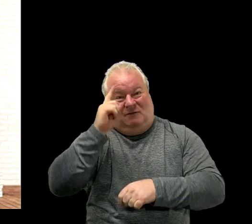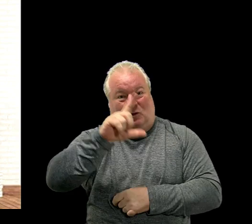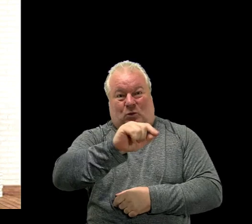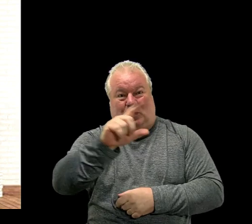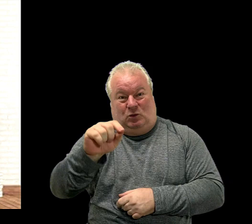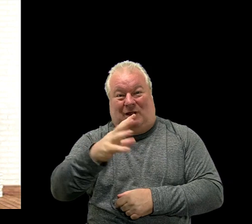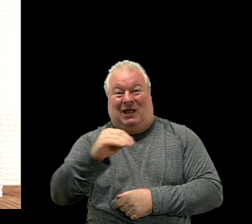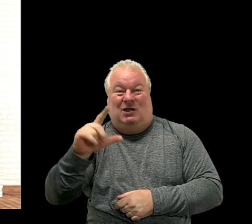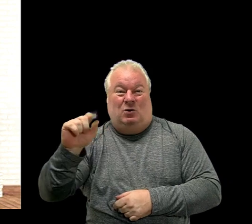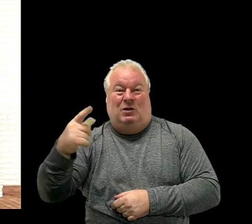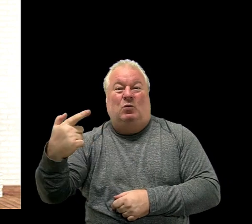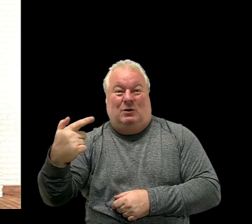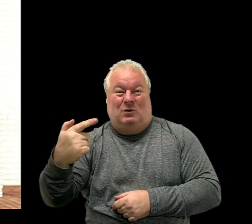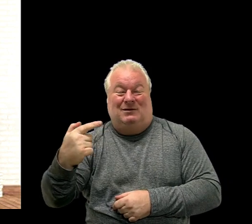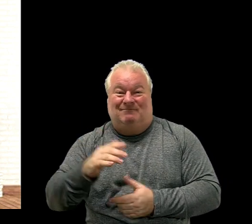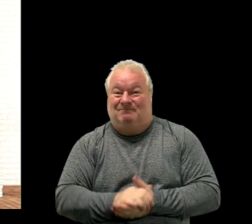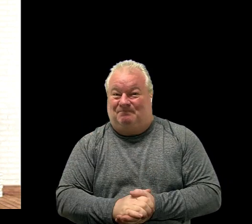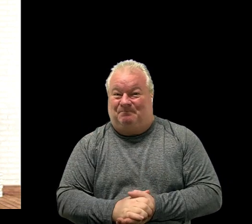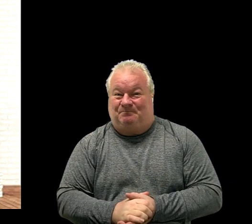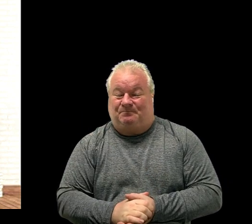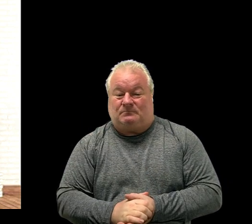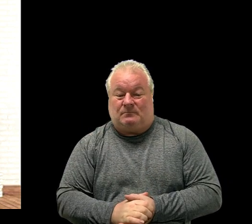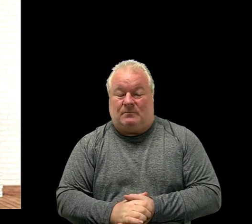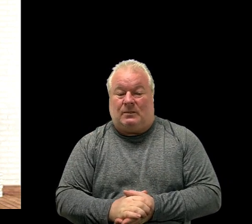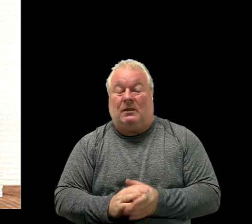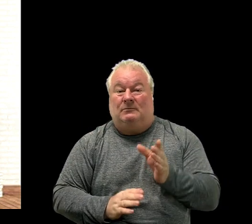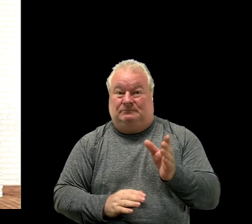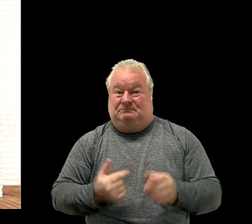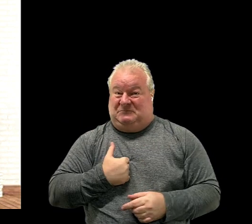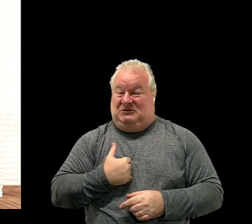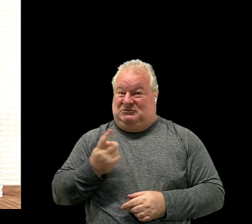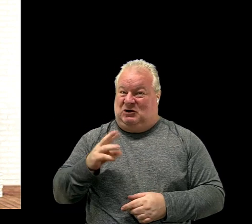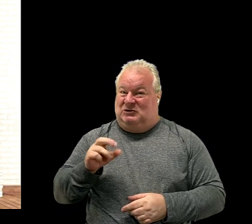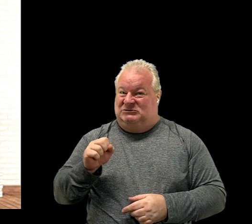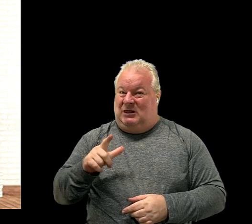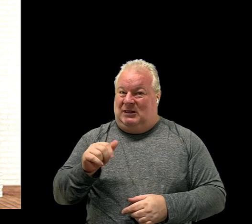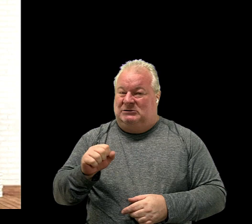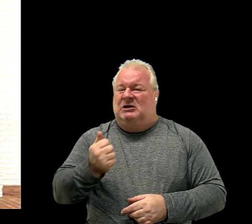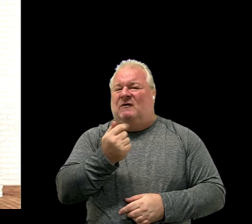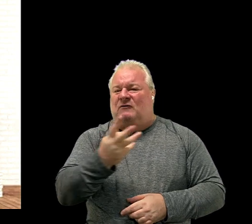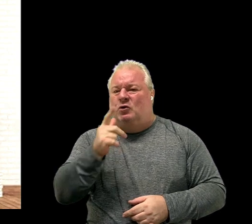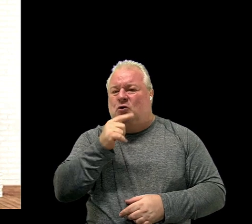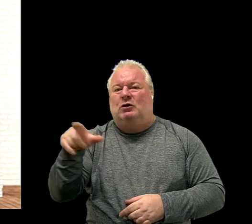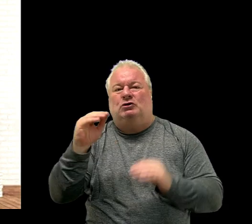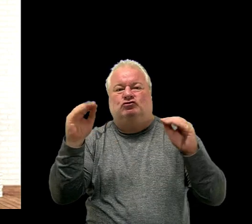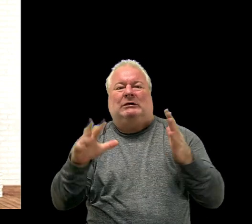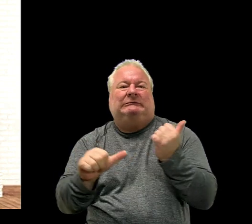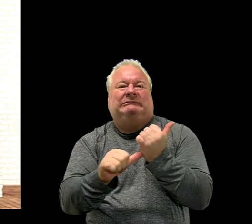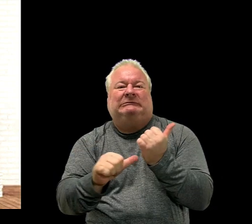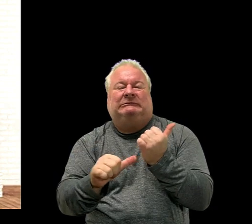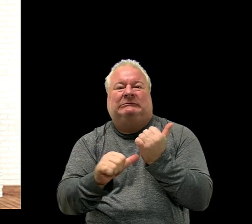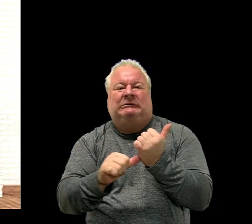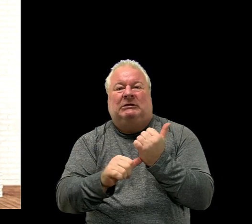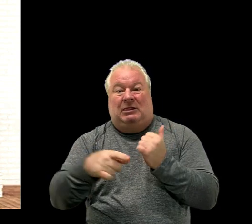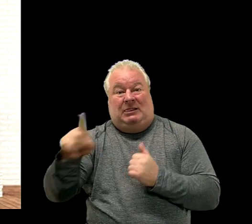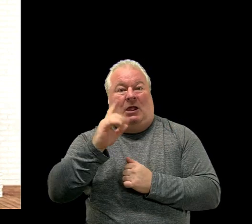2020 and 2021. Now, Dr. Salas and a few of the instructional assistants would be